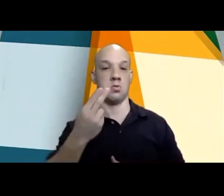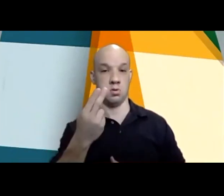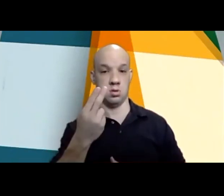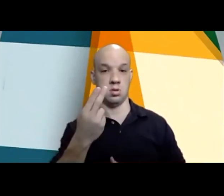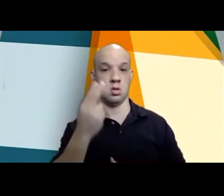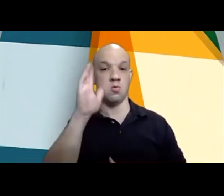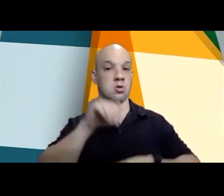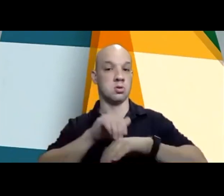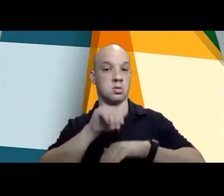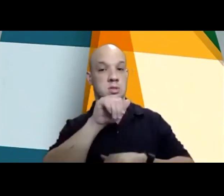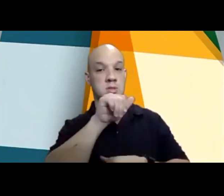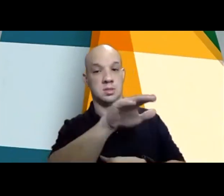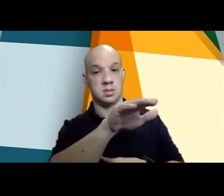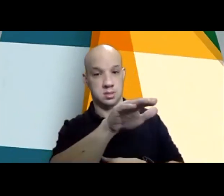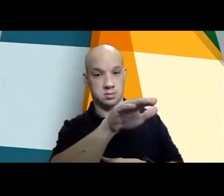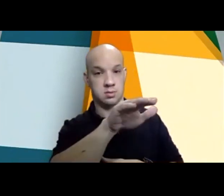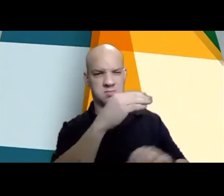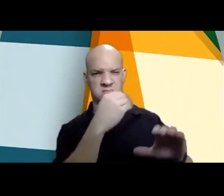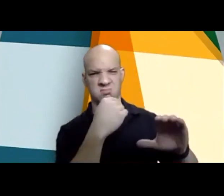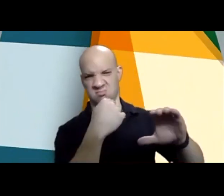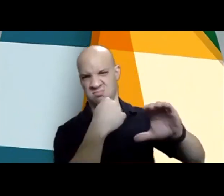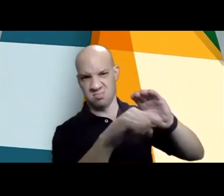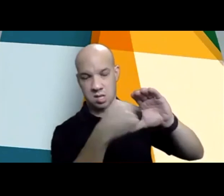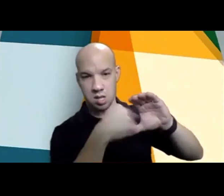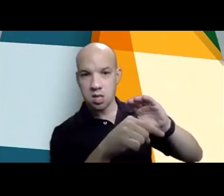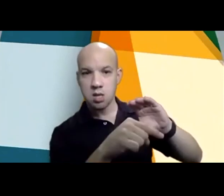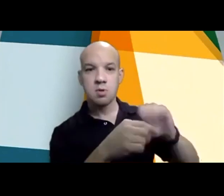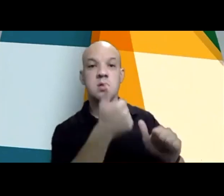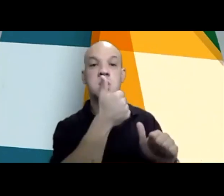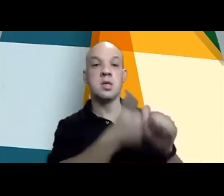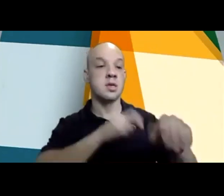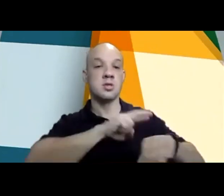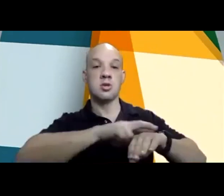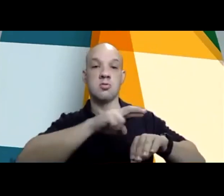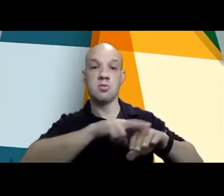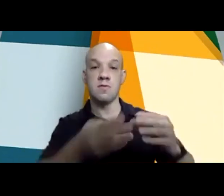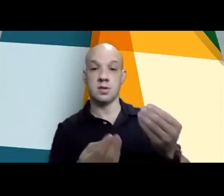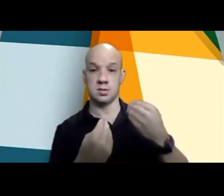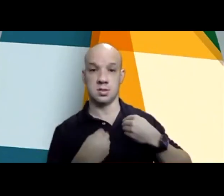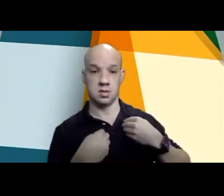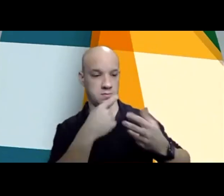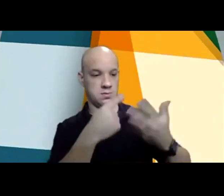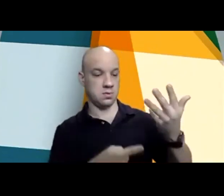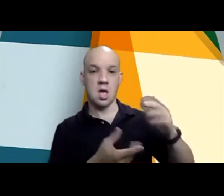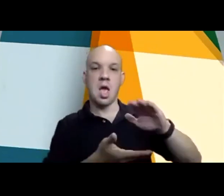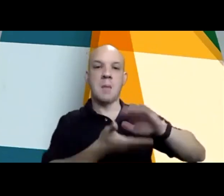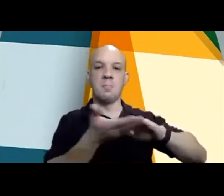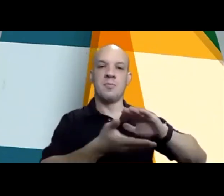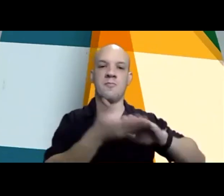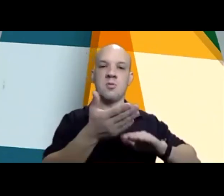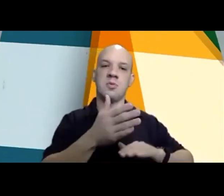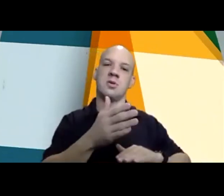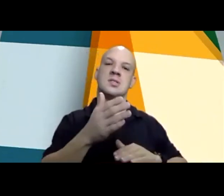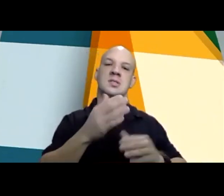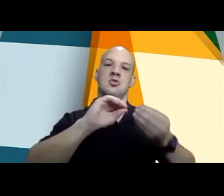send via email of each reference provided a performance rating questionnaire